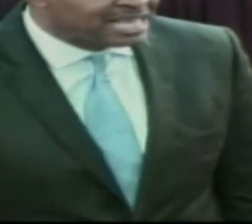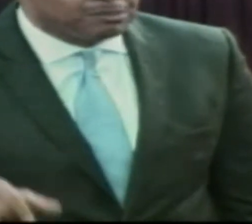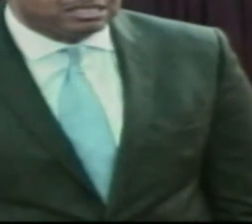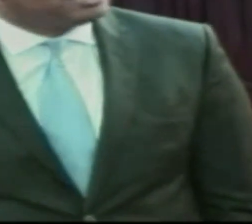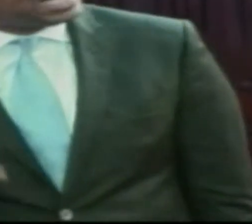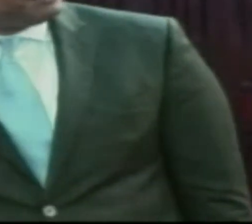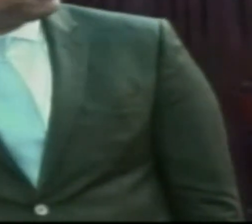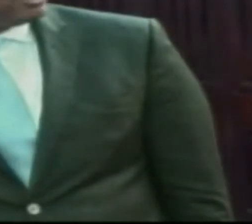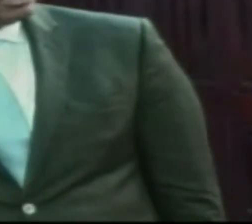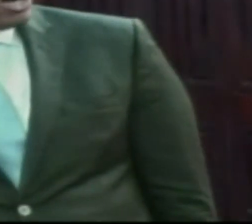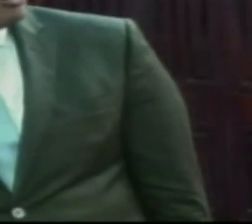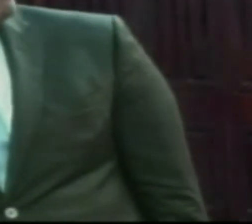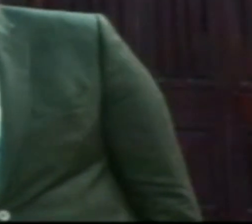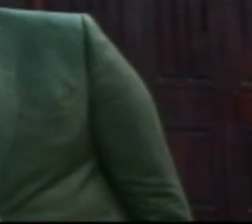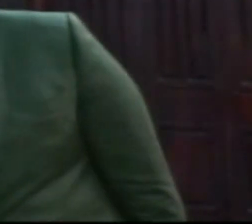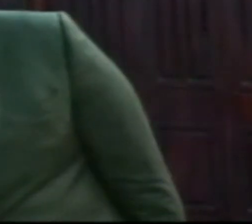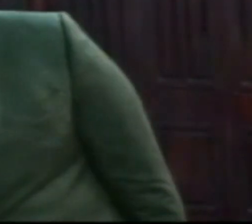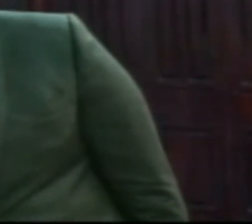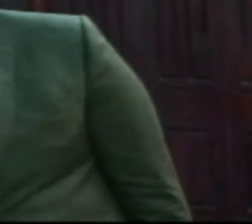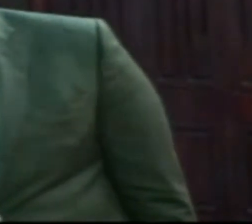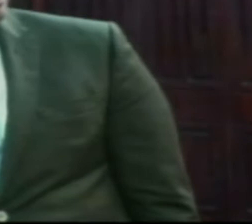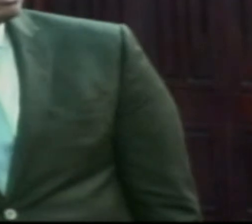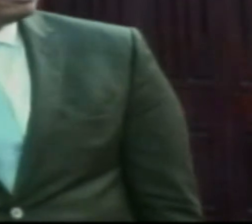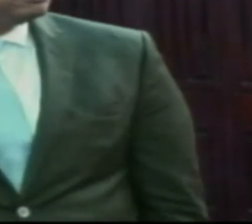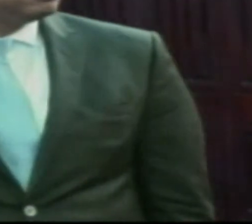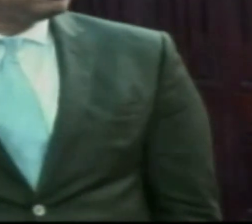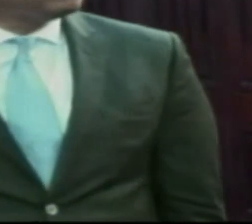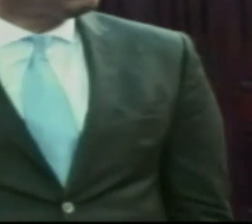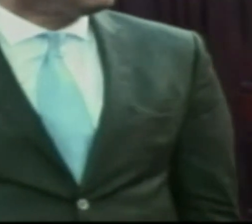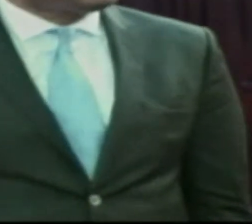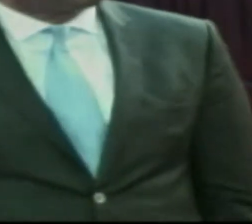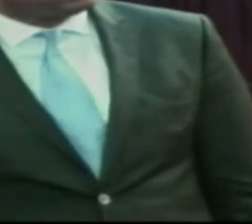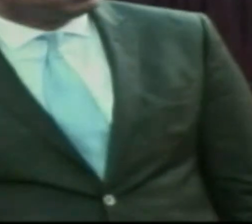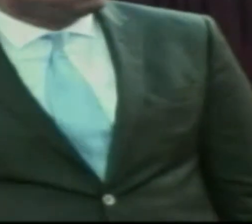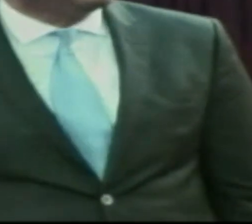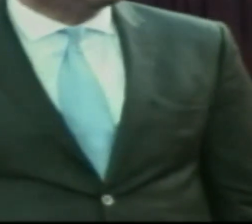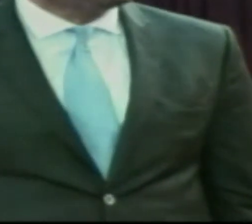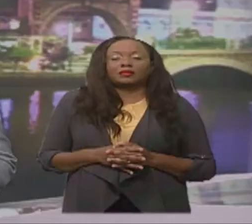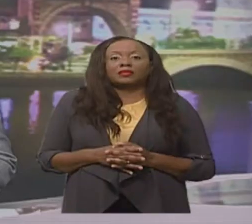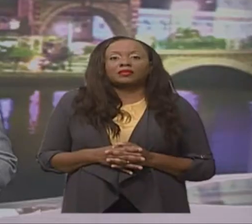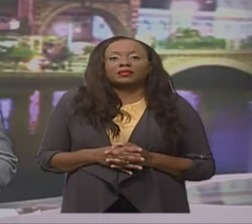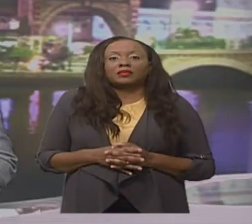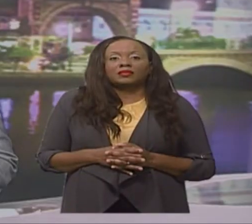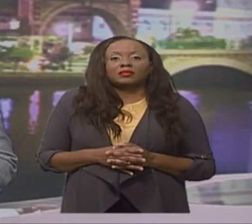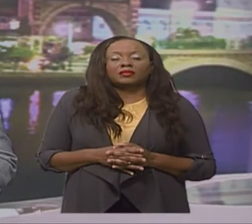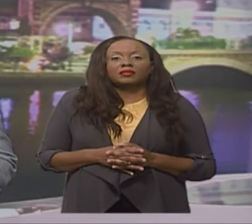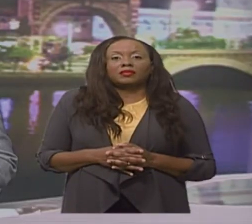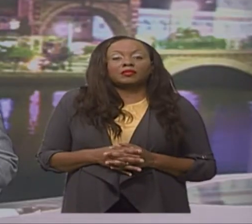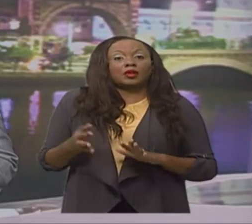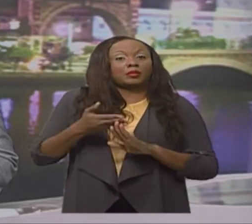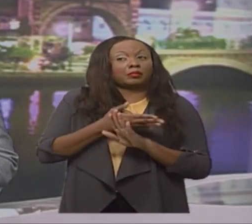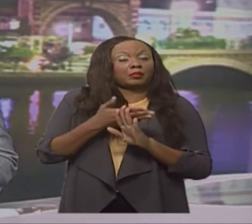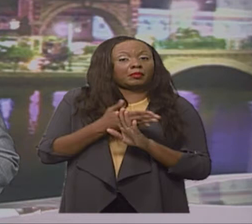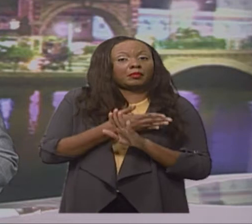the estimates, that they would have followed her out, but nobody left behind her. She left on her own. Now, earlier,